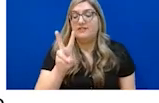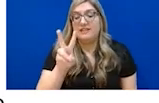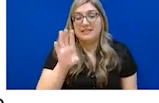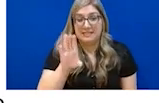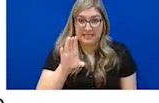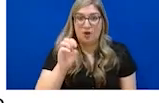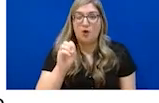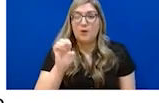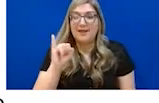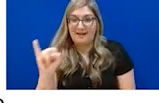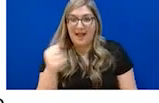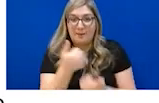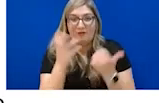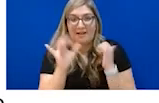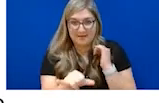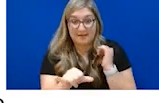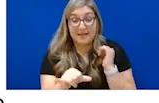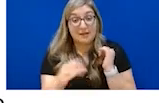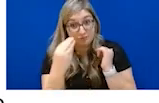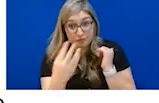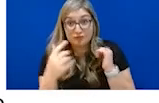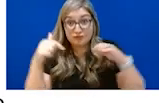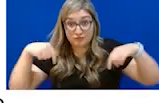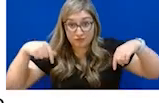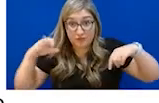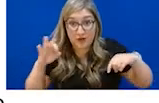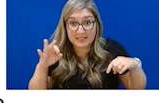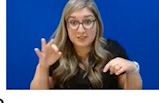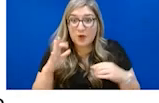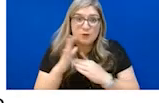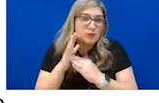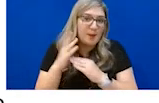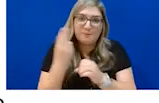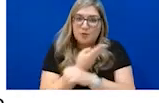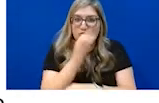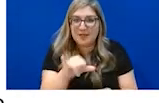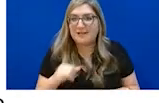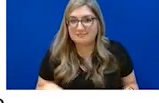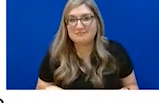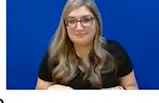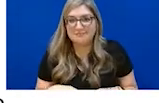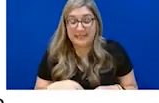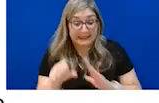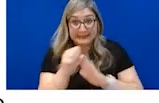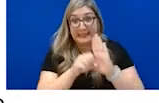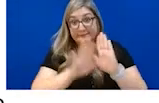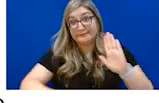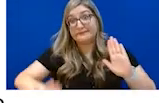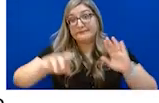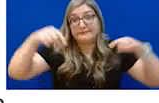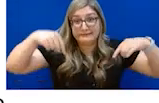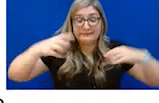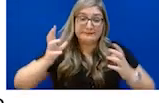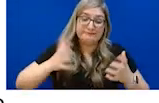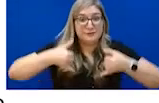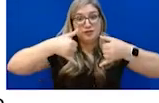we are the biggest user of Net Tutor in the entire state. And most of the time we have to buy more hours